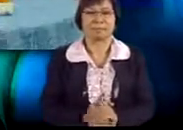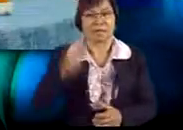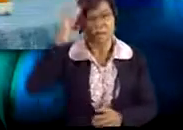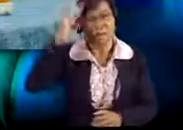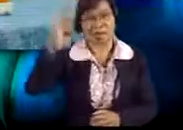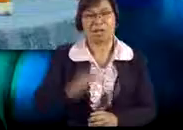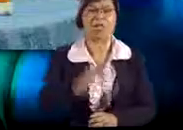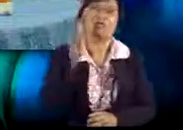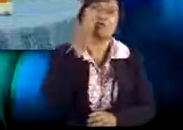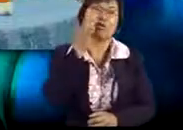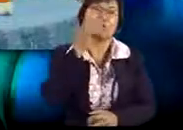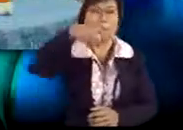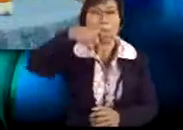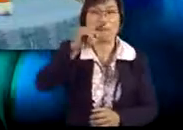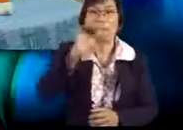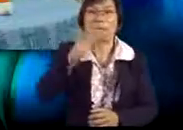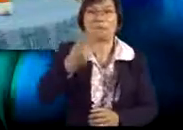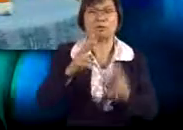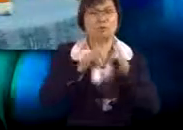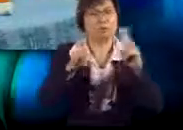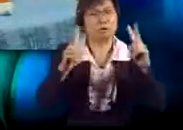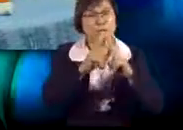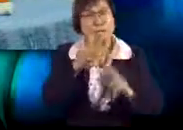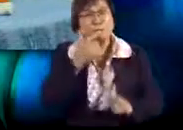Hey, this fruit punch is really tasty.